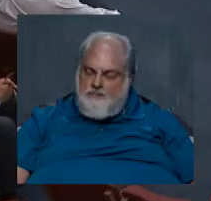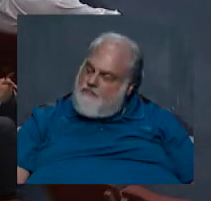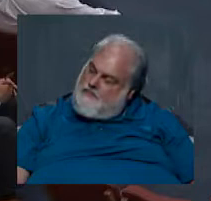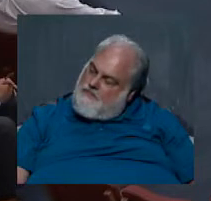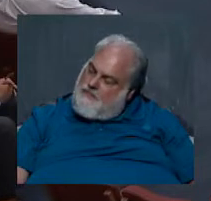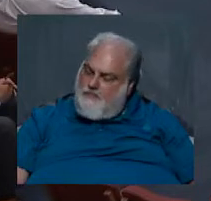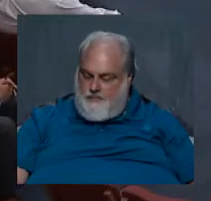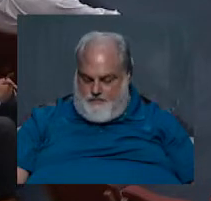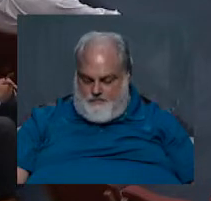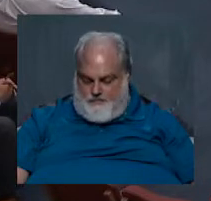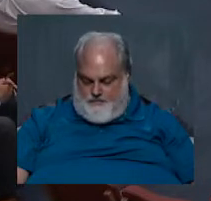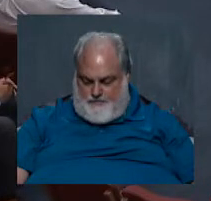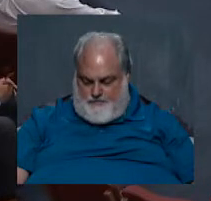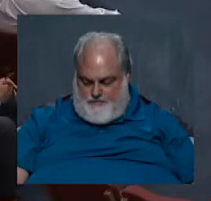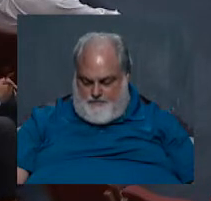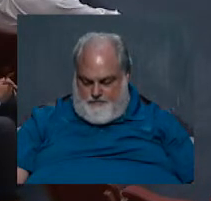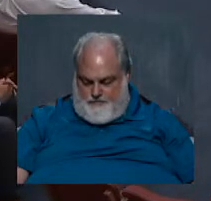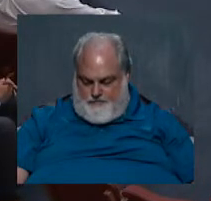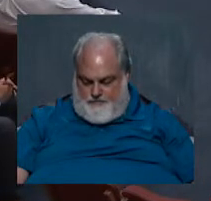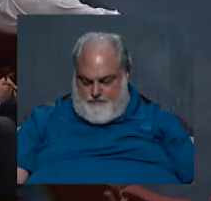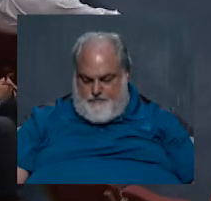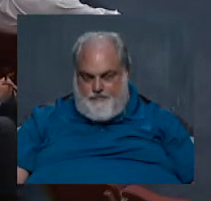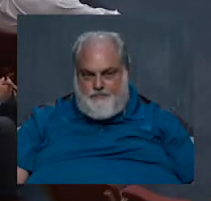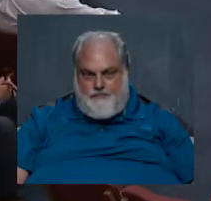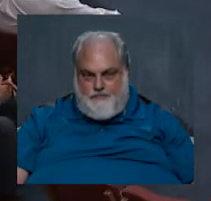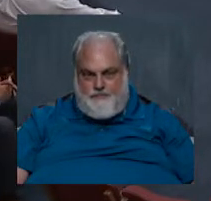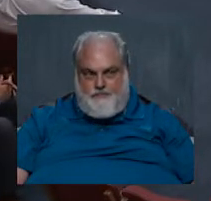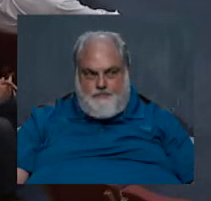Yeah, that's it. I think that's it.